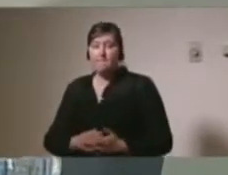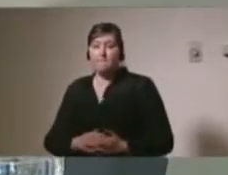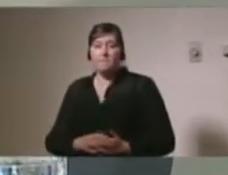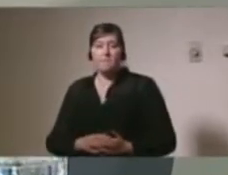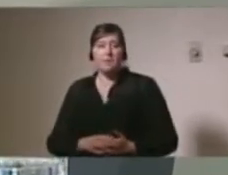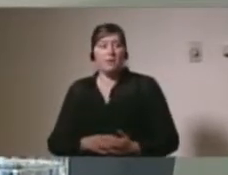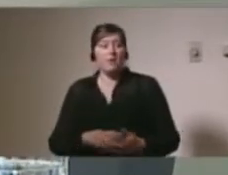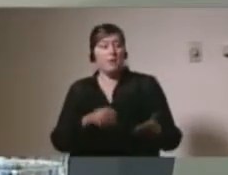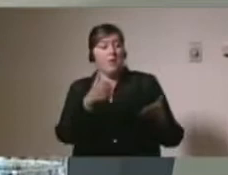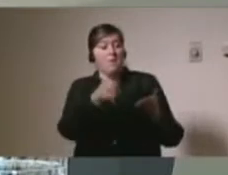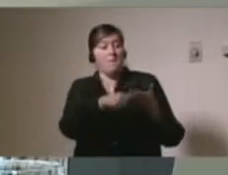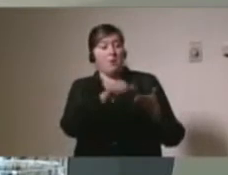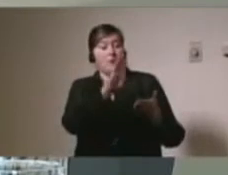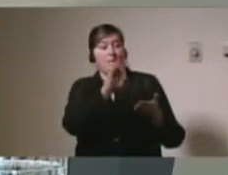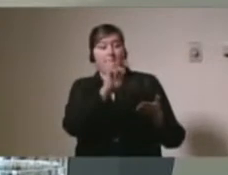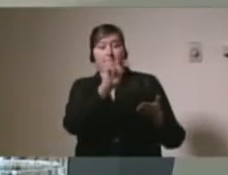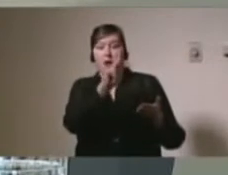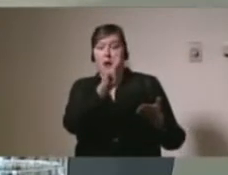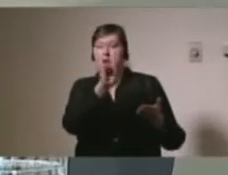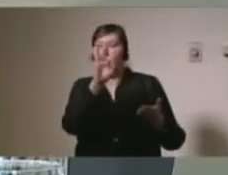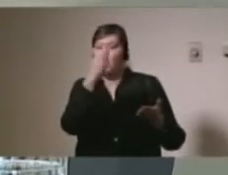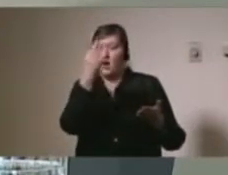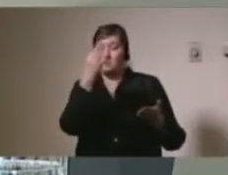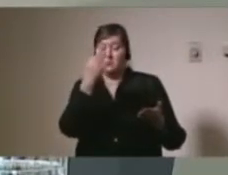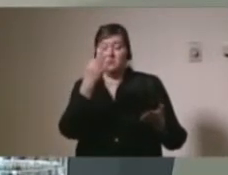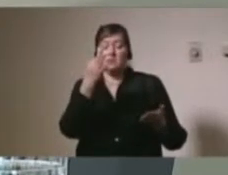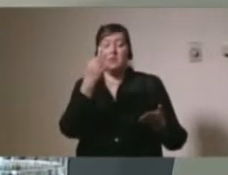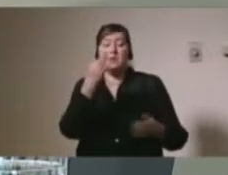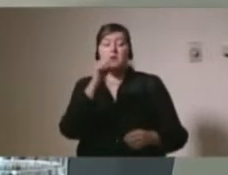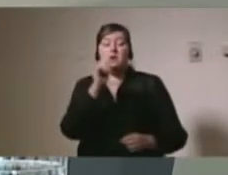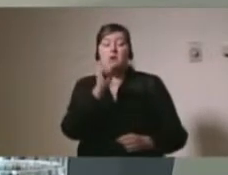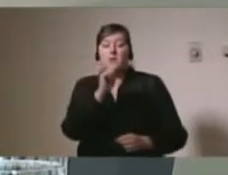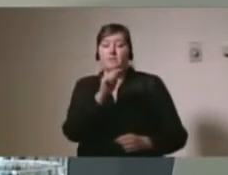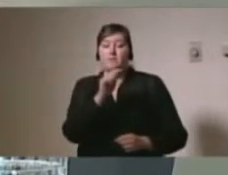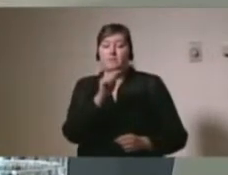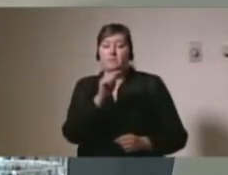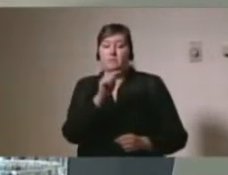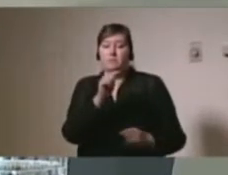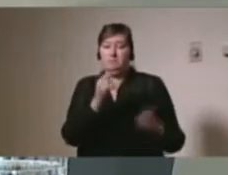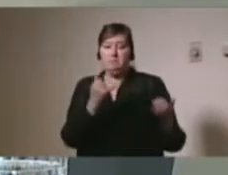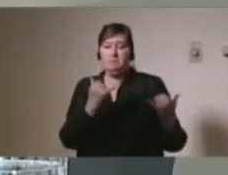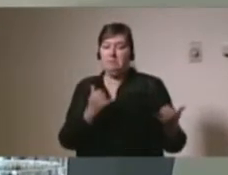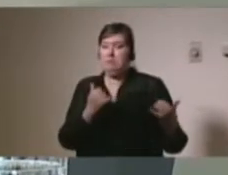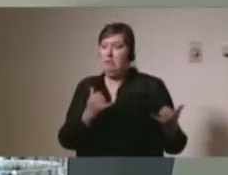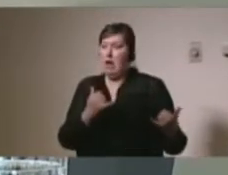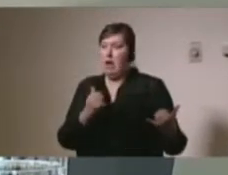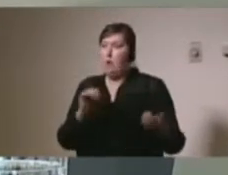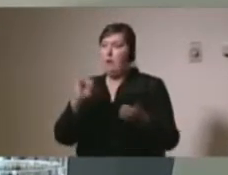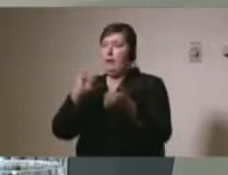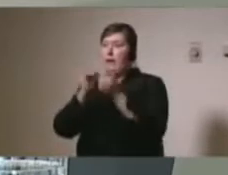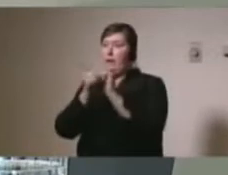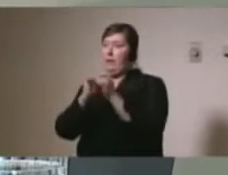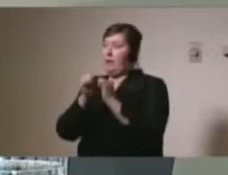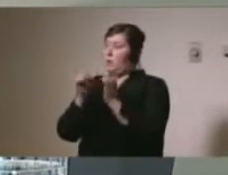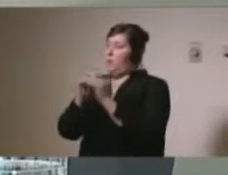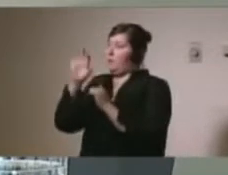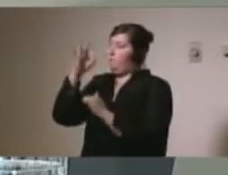France, for the time being, is not competing against the other French banks because we're